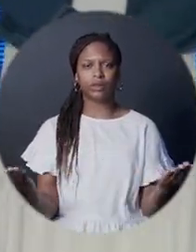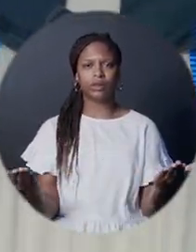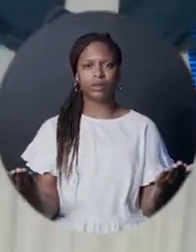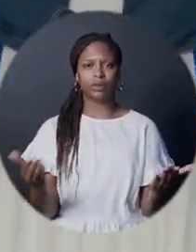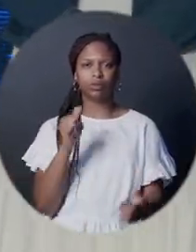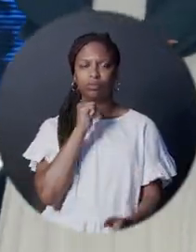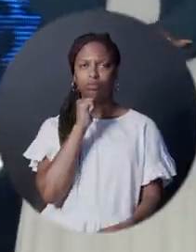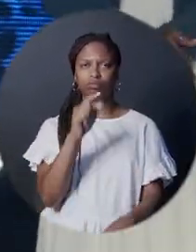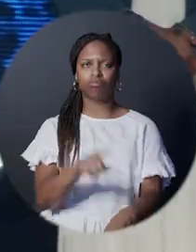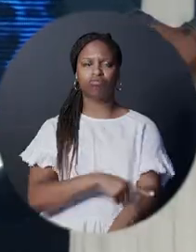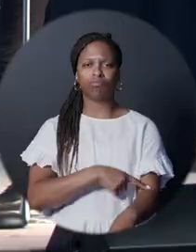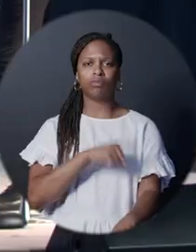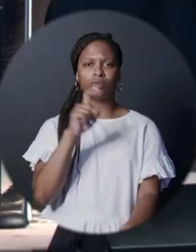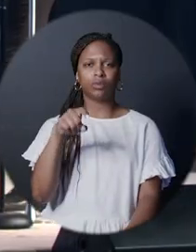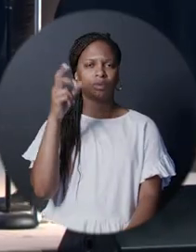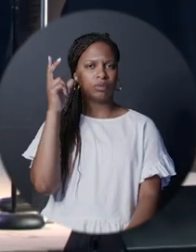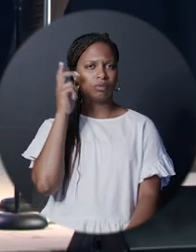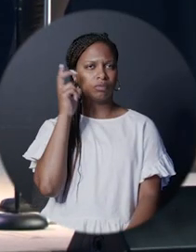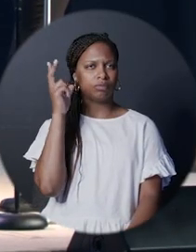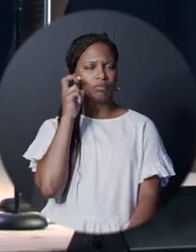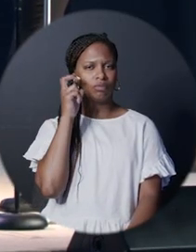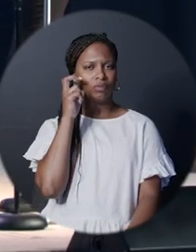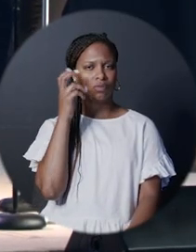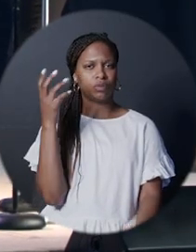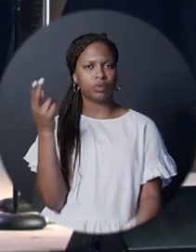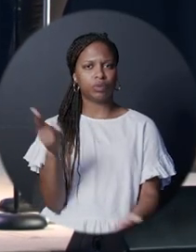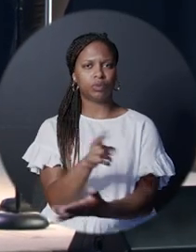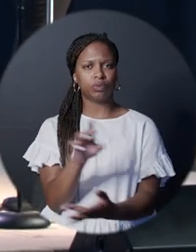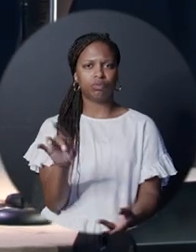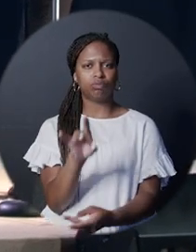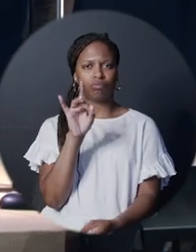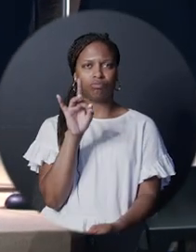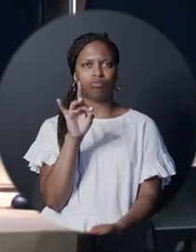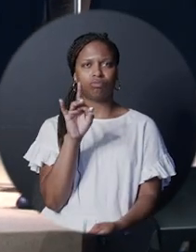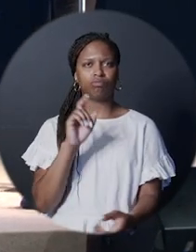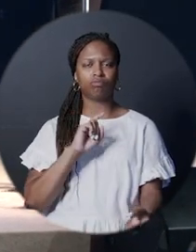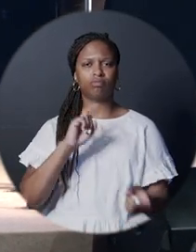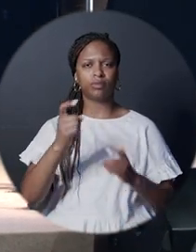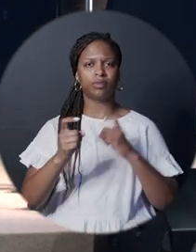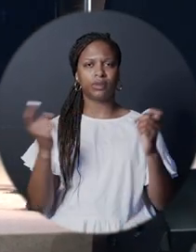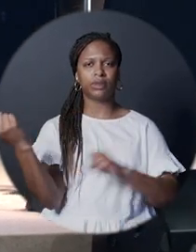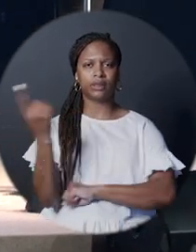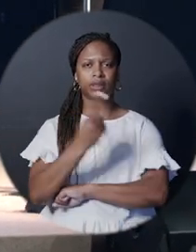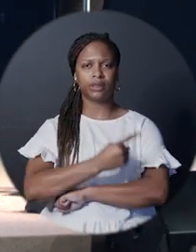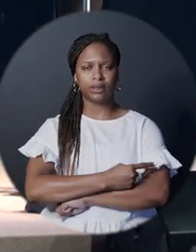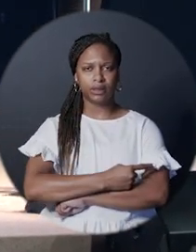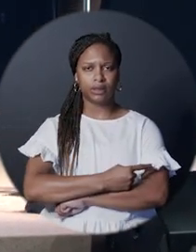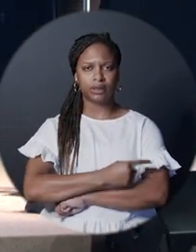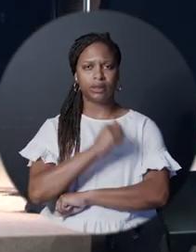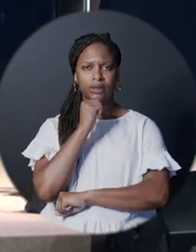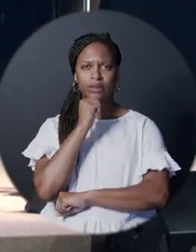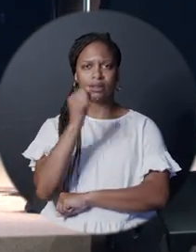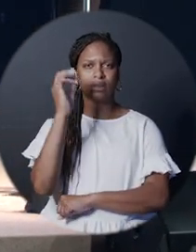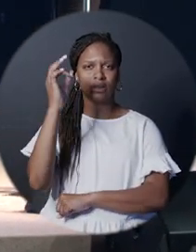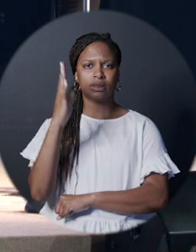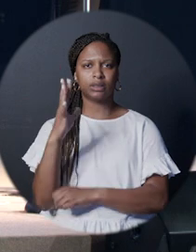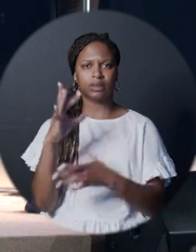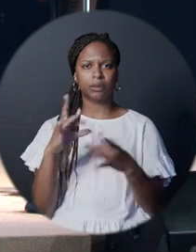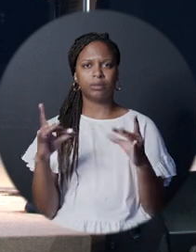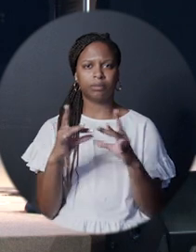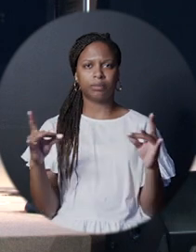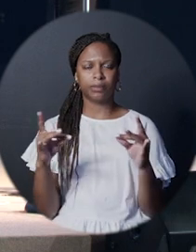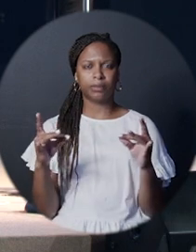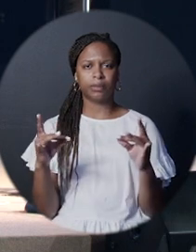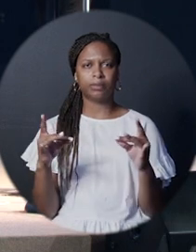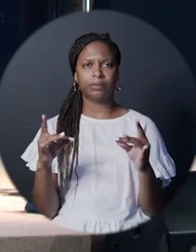you do anything, and it won't be long, but I need you to hear what the Holy Spirit has given me today, because it's